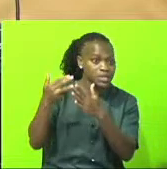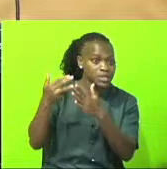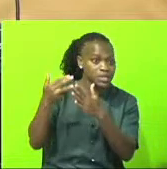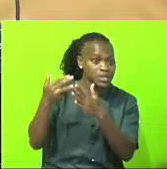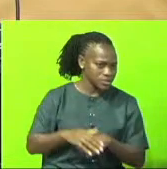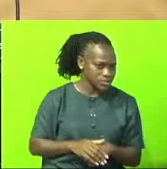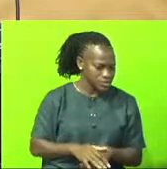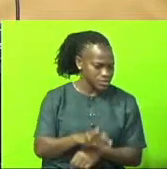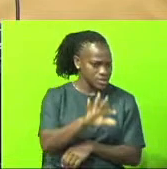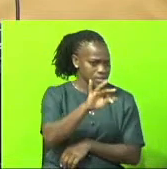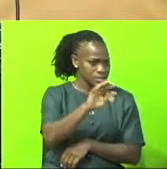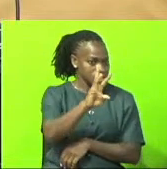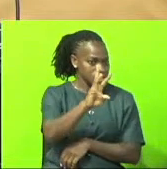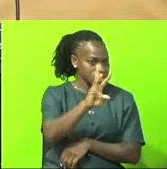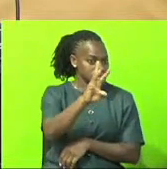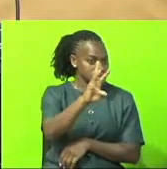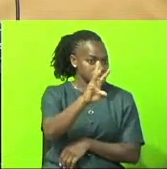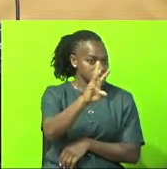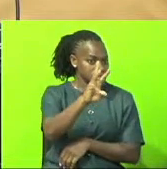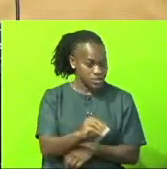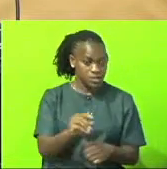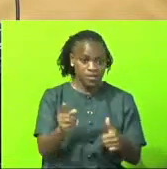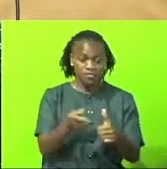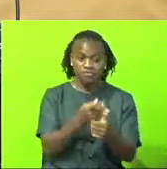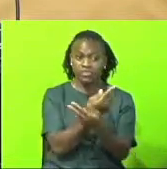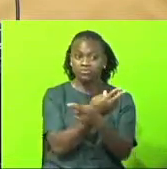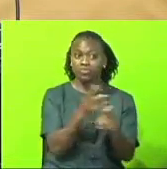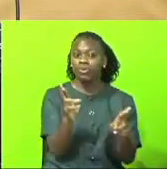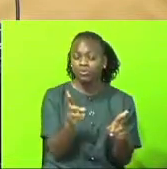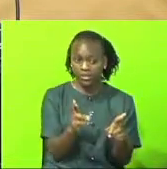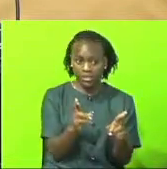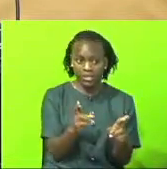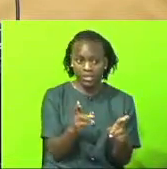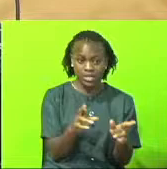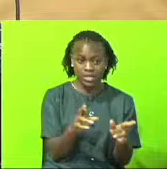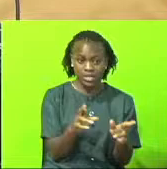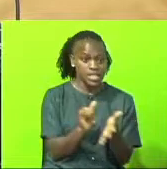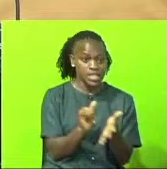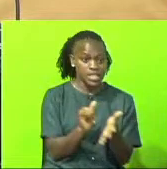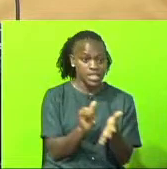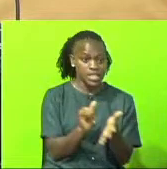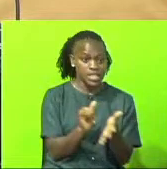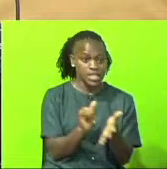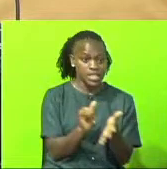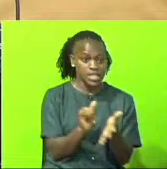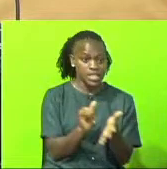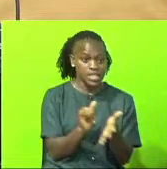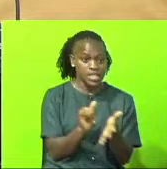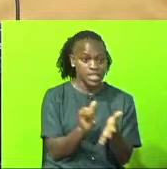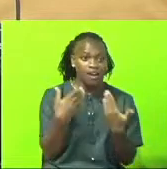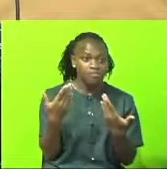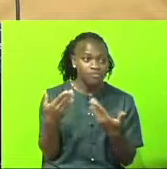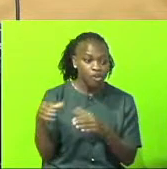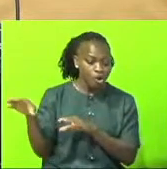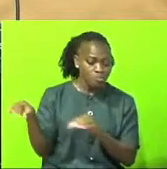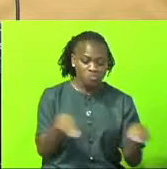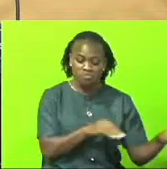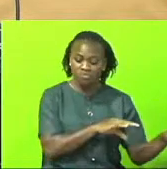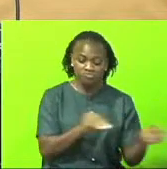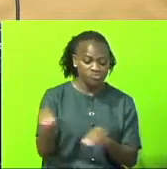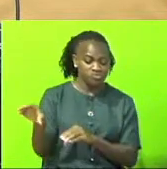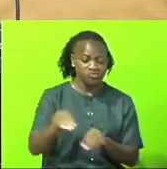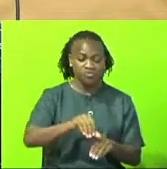1960s, the First Republic, where, Mr. Speaker, there was cross-carpeting in Parliament,